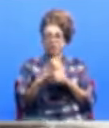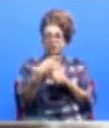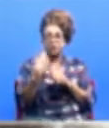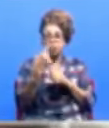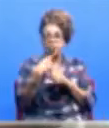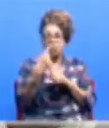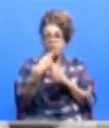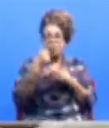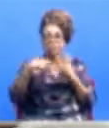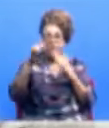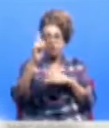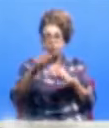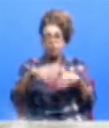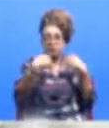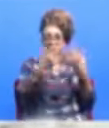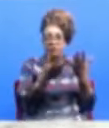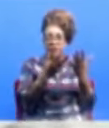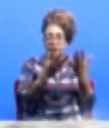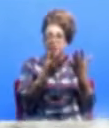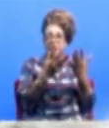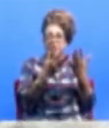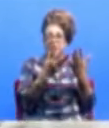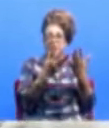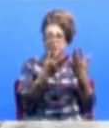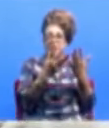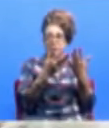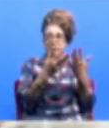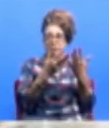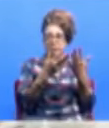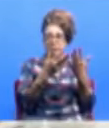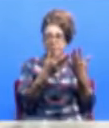that approval was given to them to